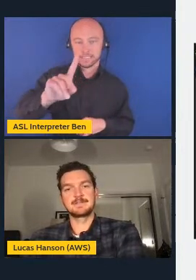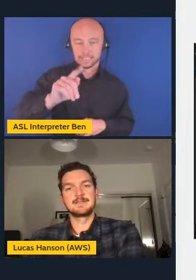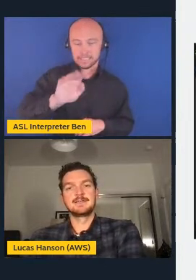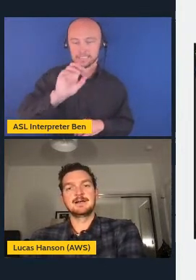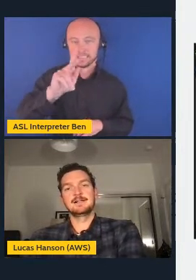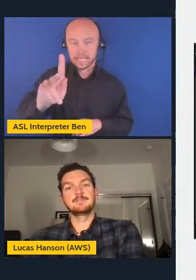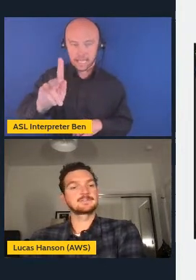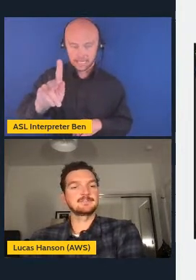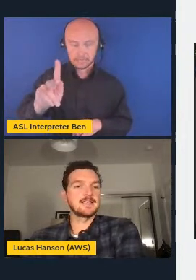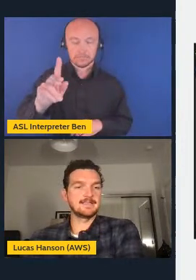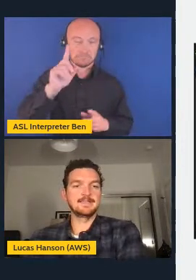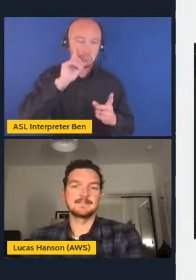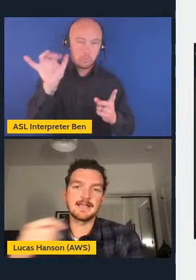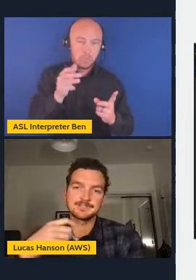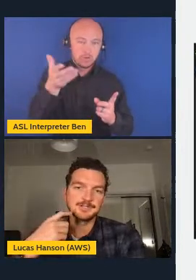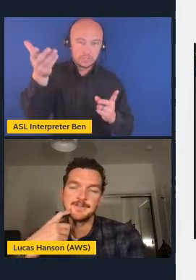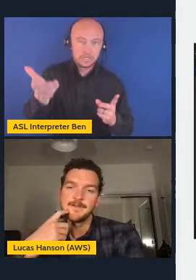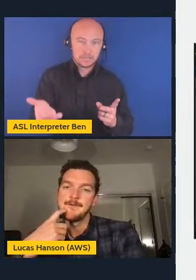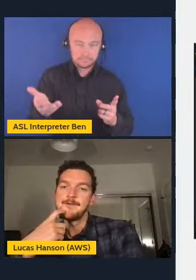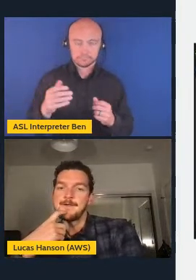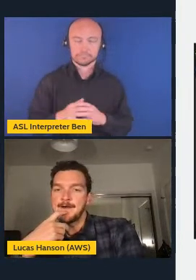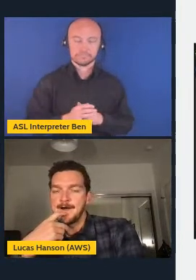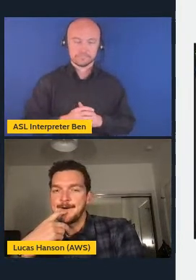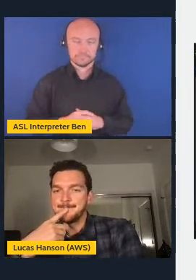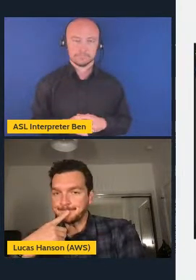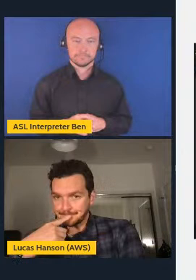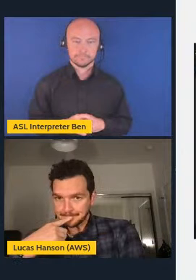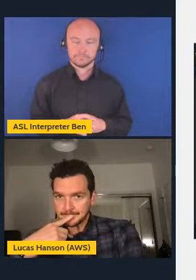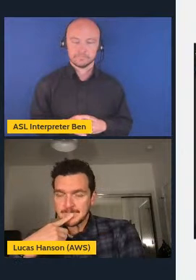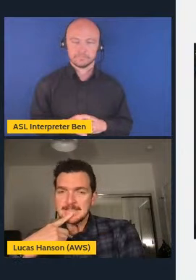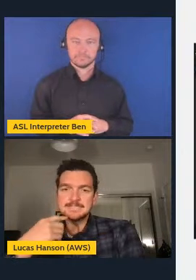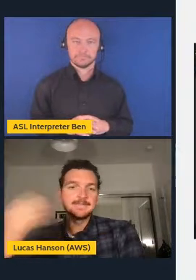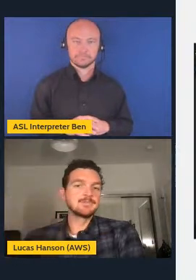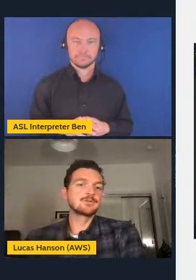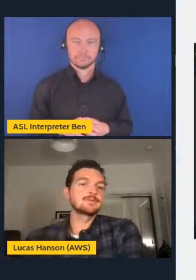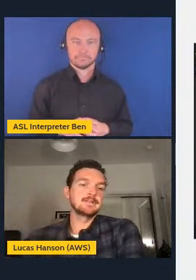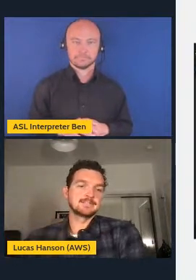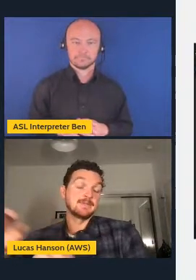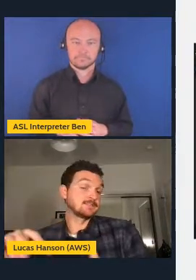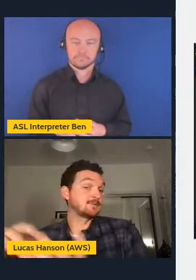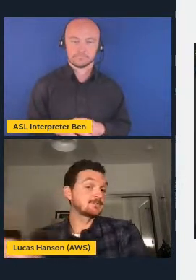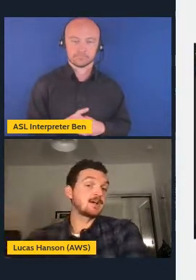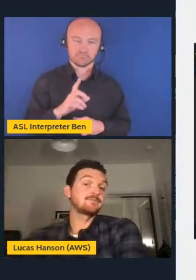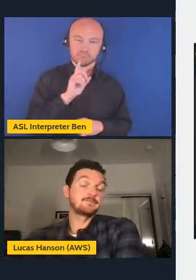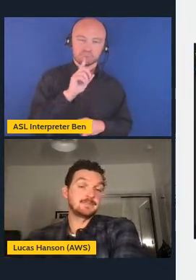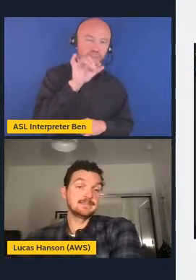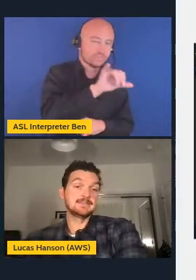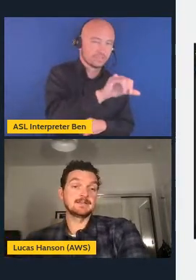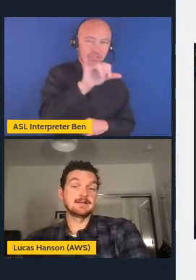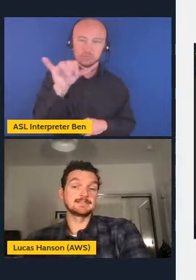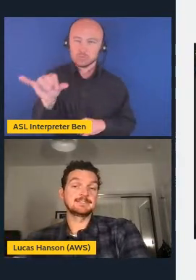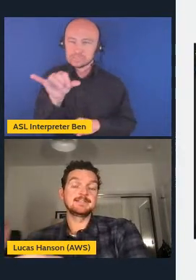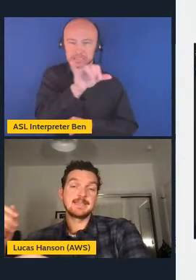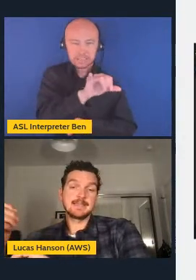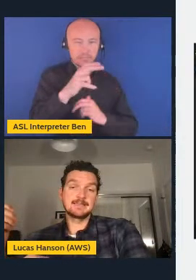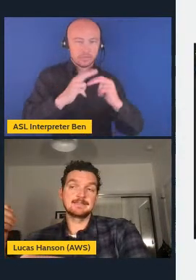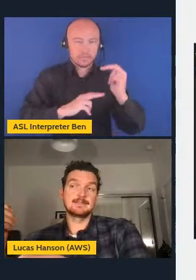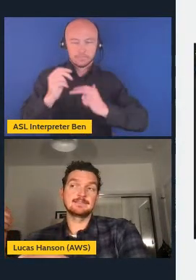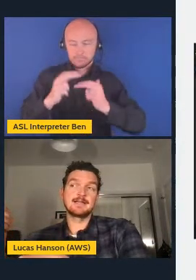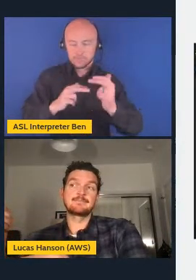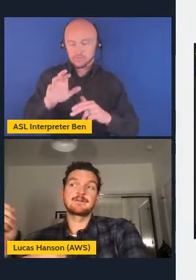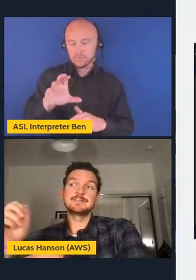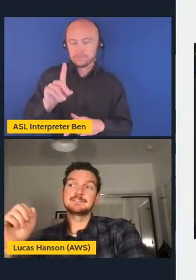construct looks like in action. It's similar. It's built off of the